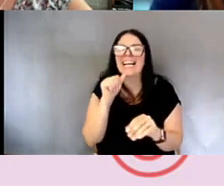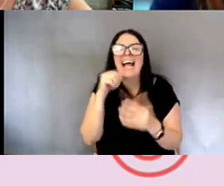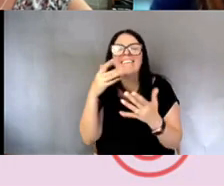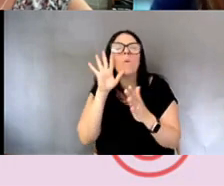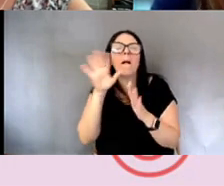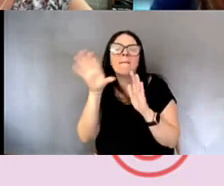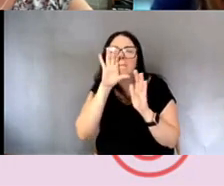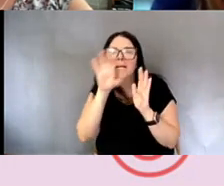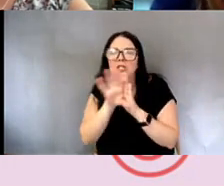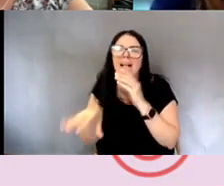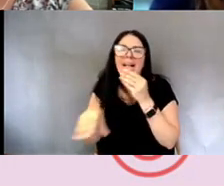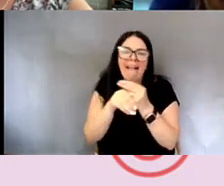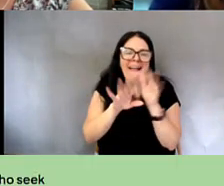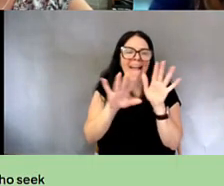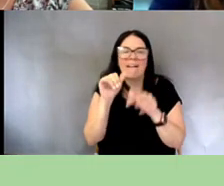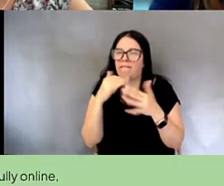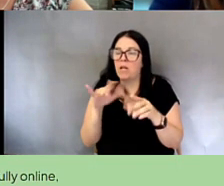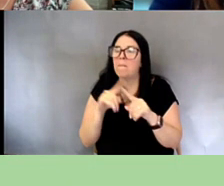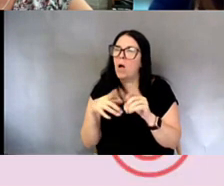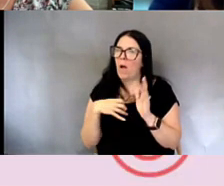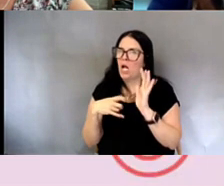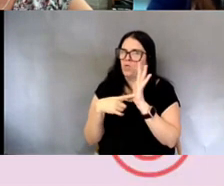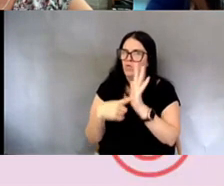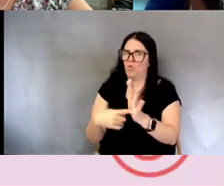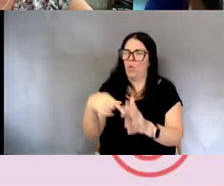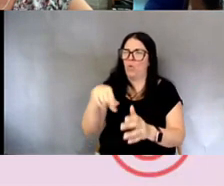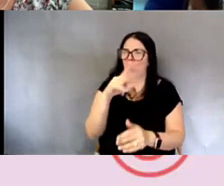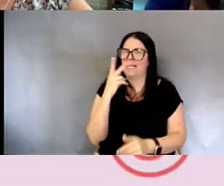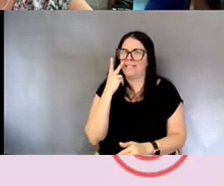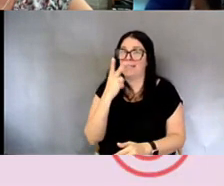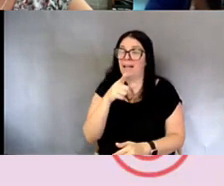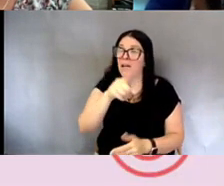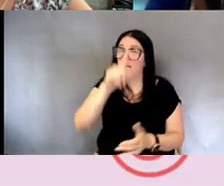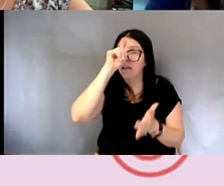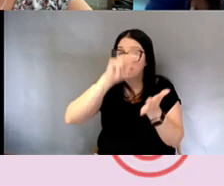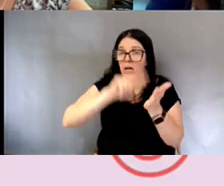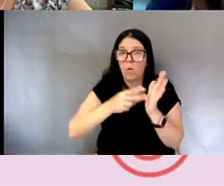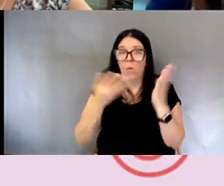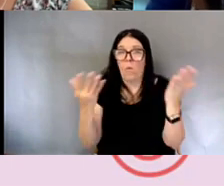you to know that the intention is for